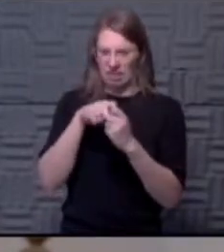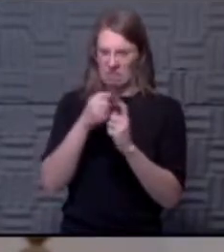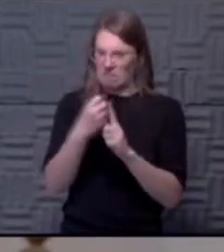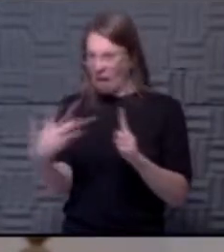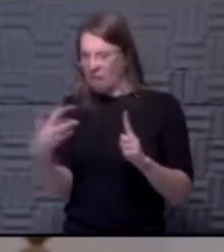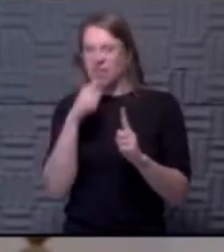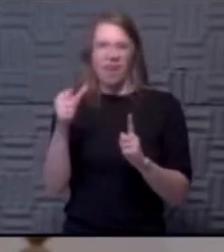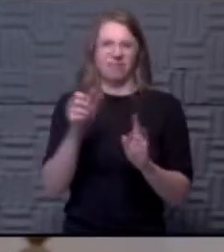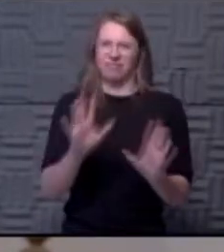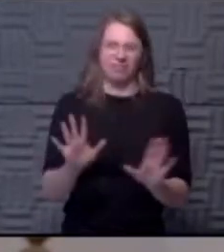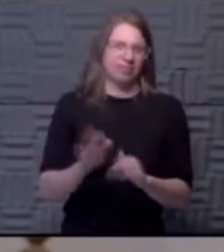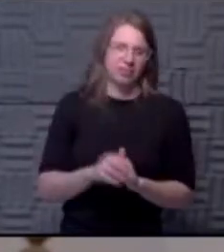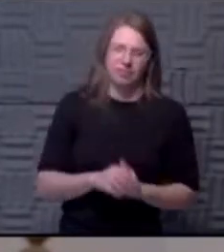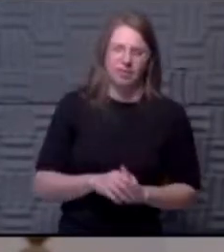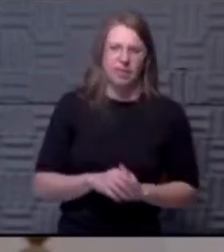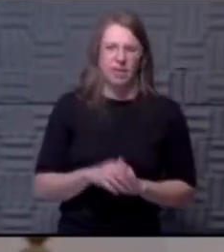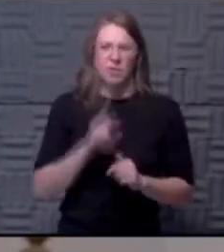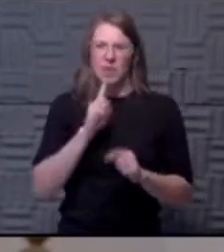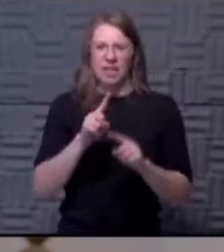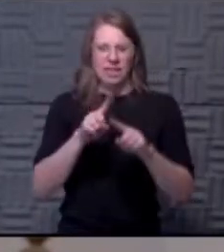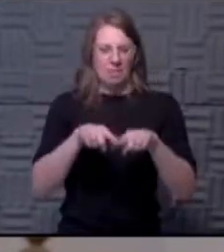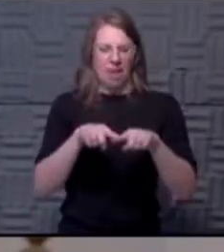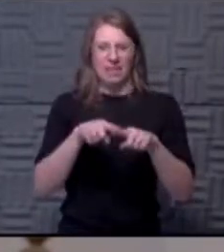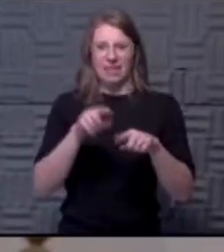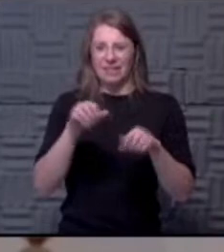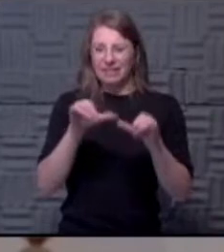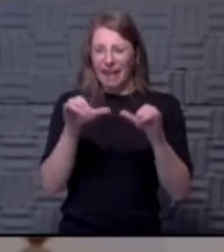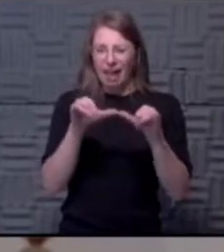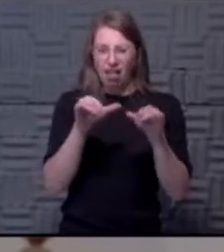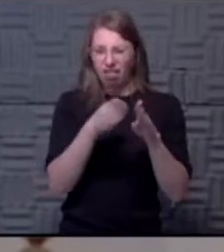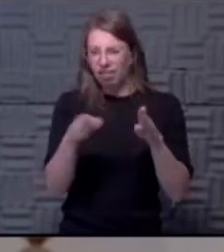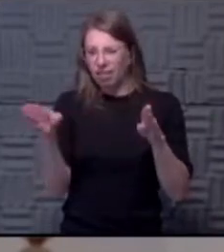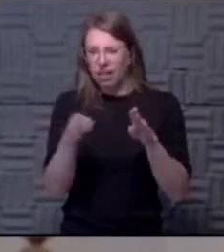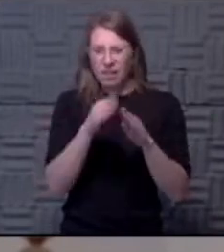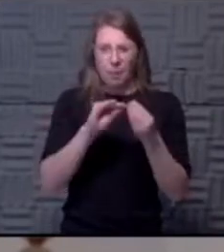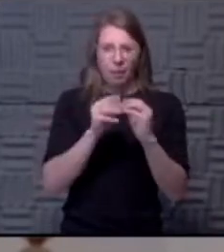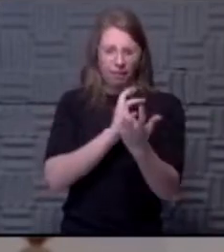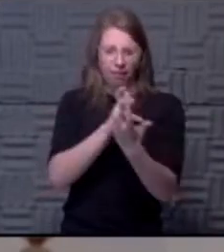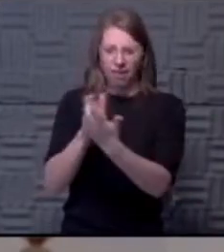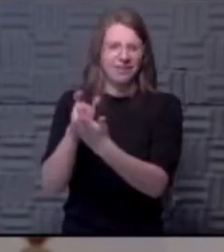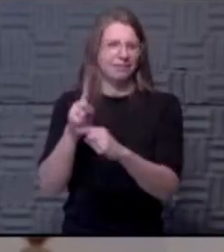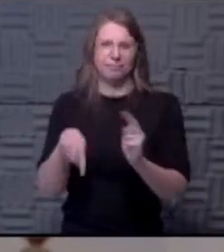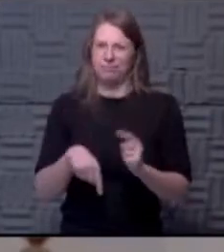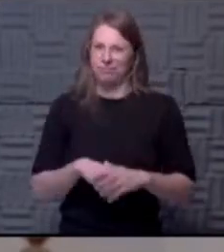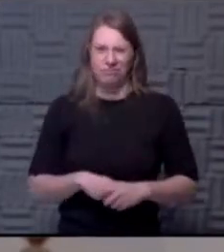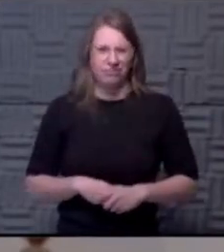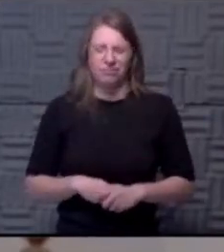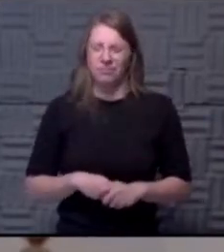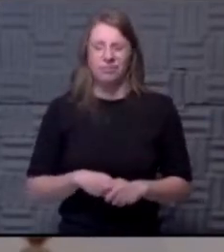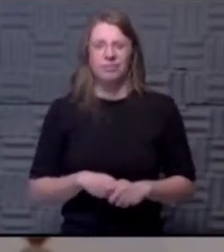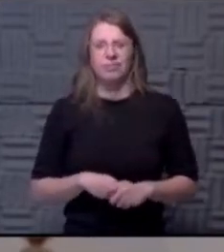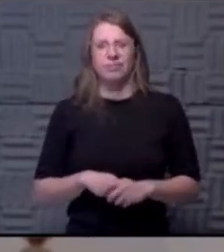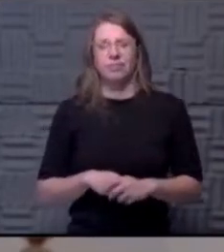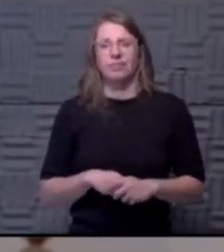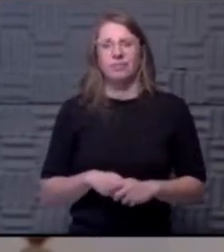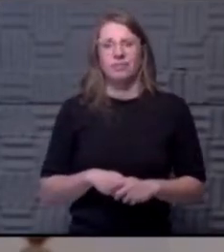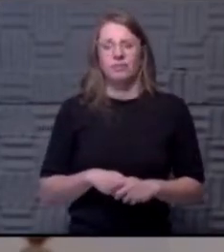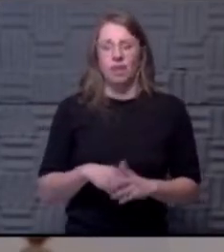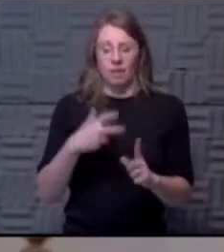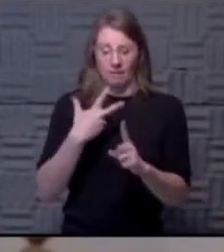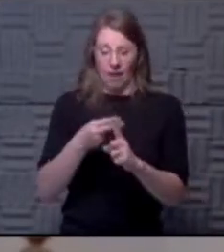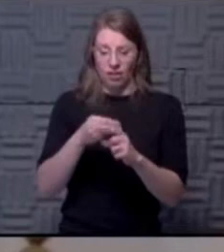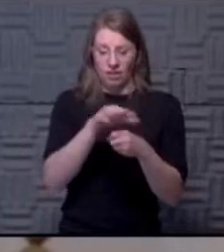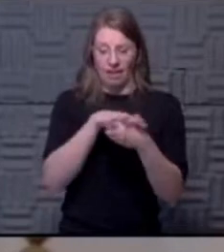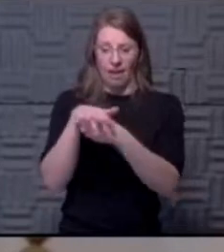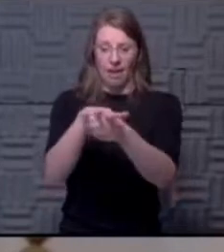judgment, and there's no scale that you can put a number on that does that. So I hope that it just won't get, the vaccination